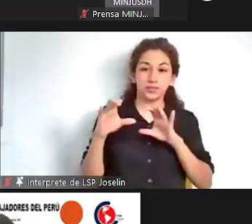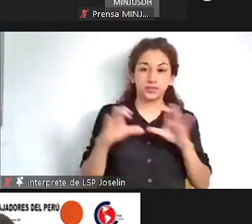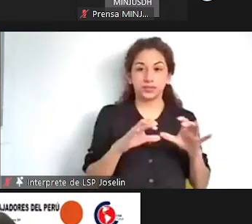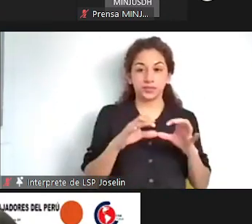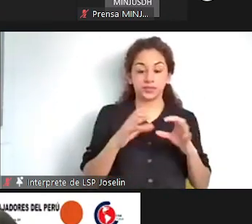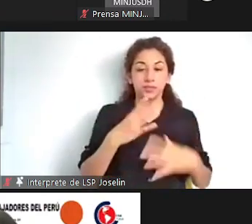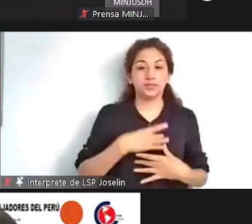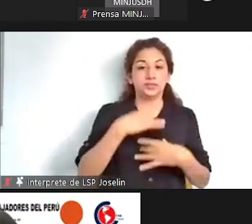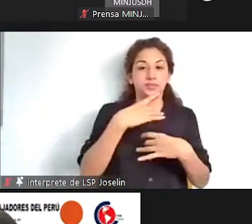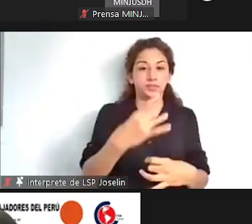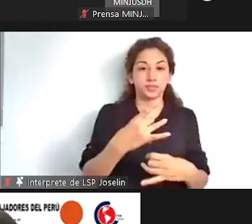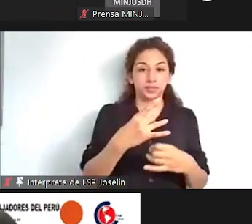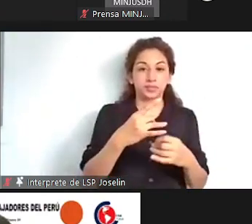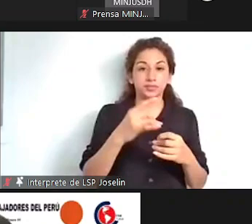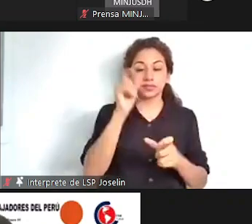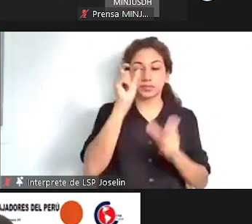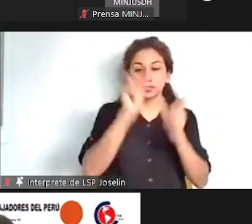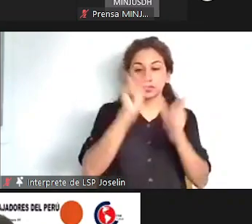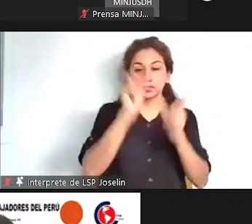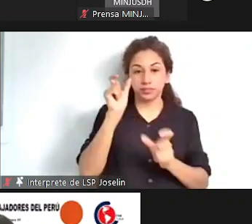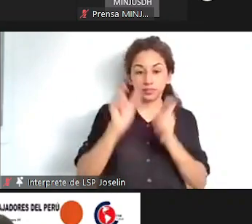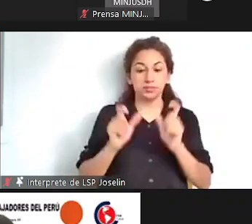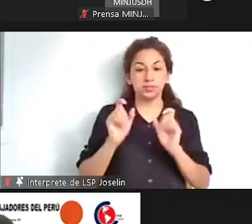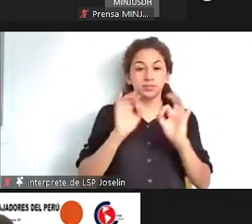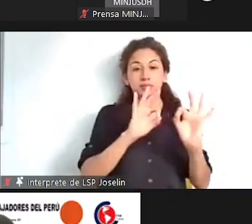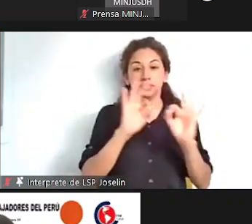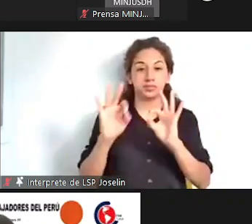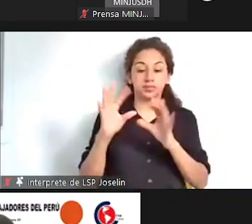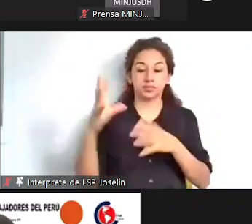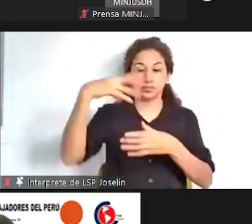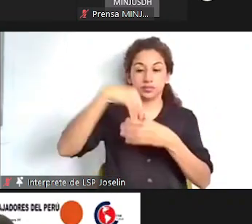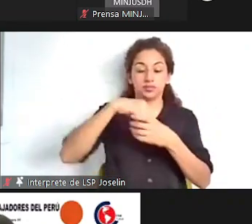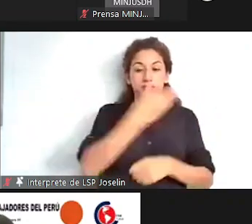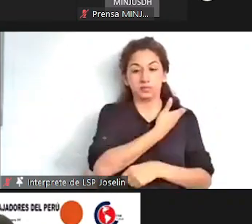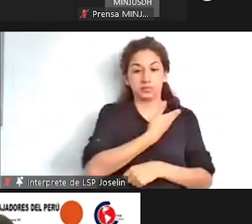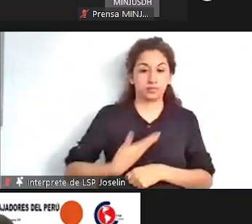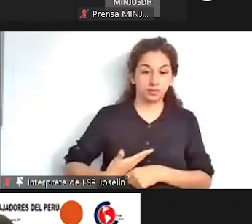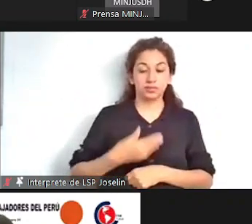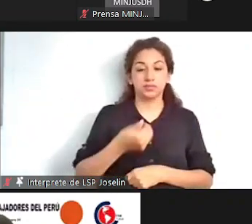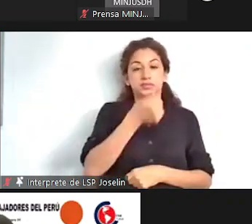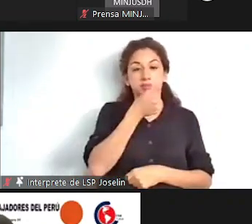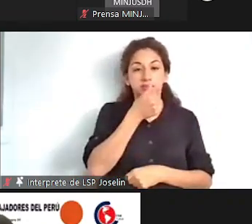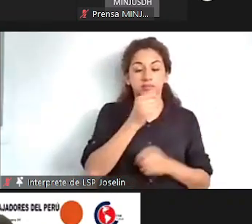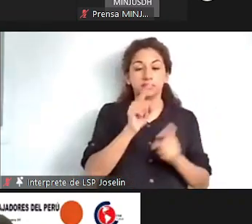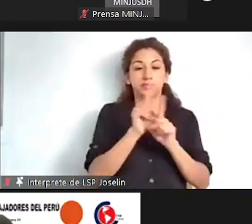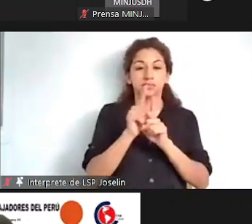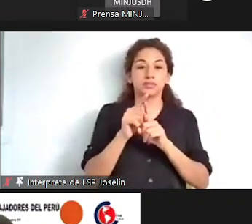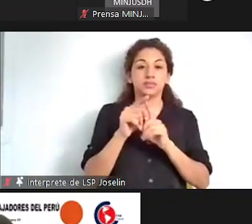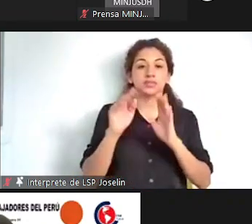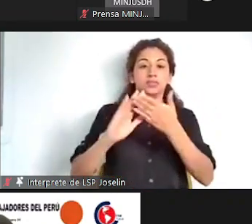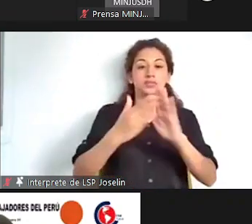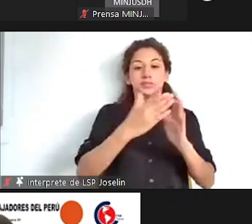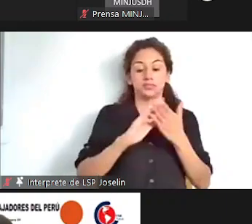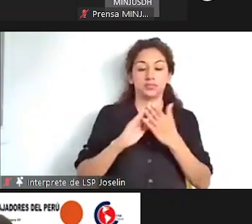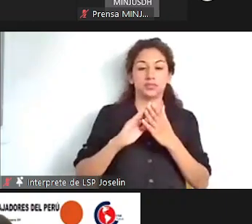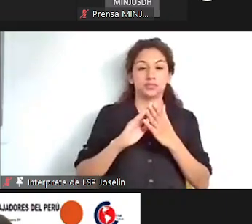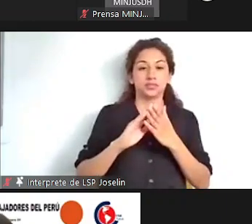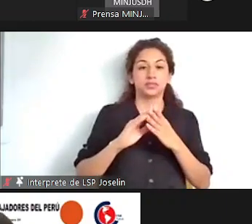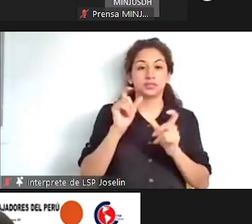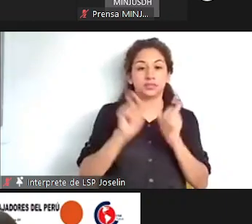awareness and raised interests of the different public sector stakeholders private sector stakeholders and civil